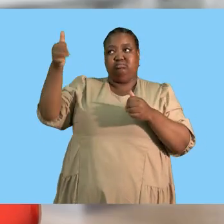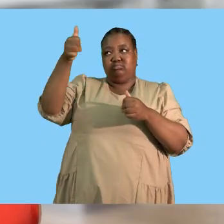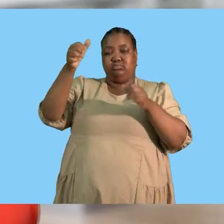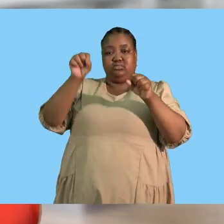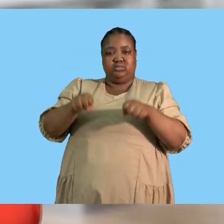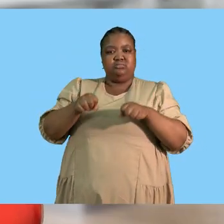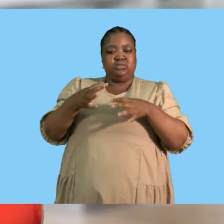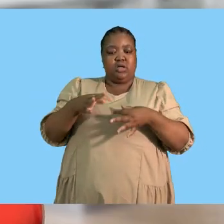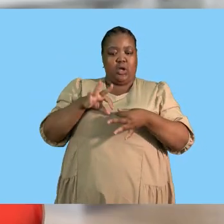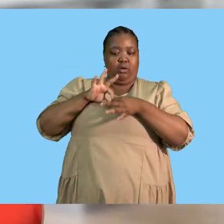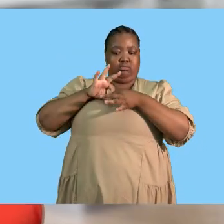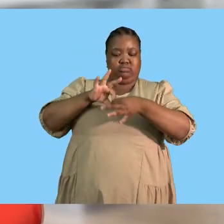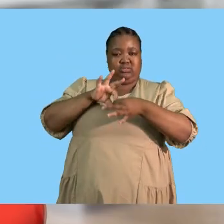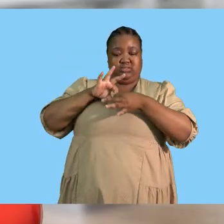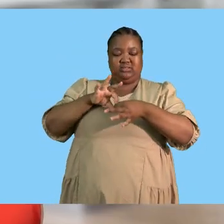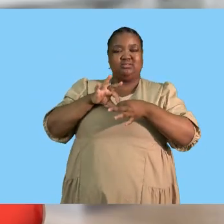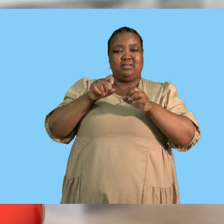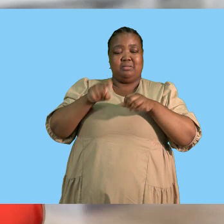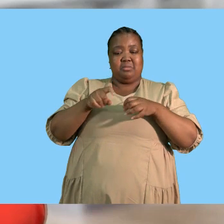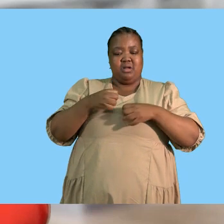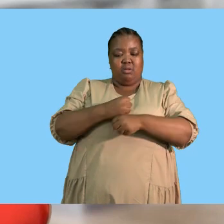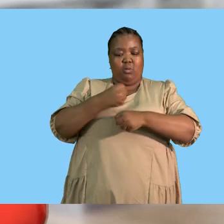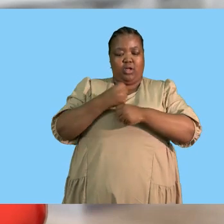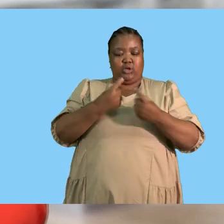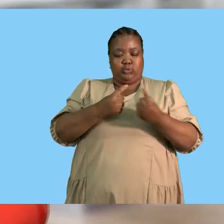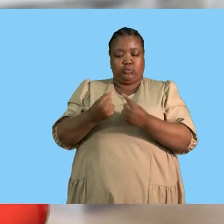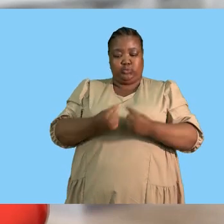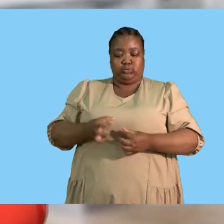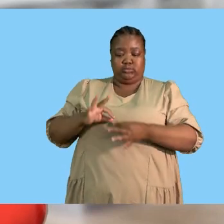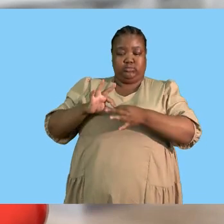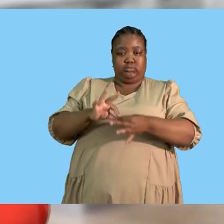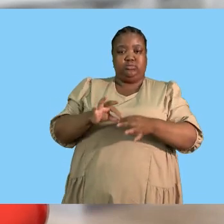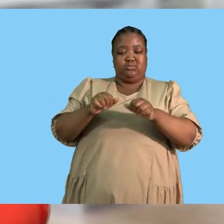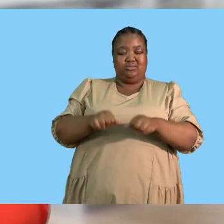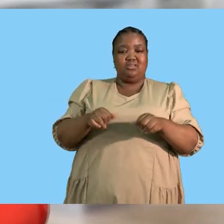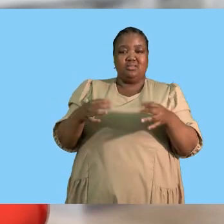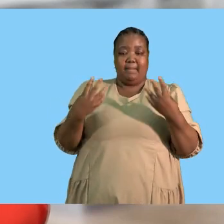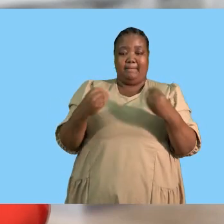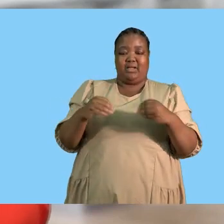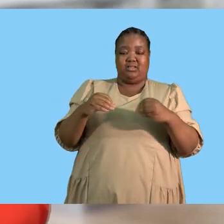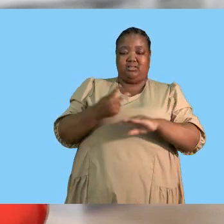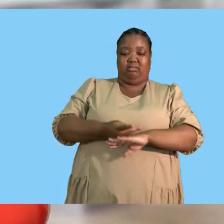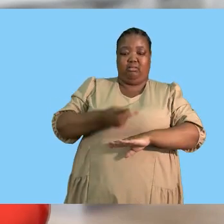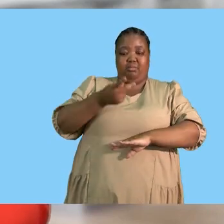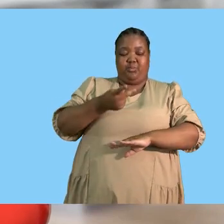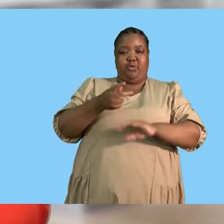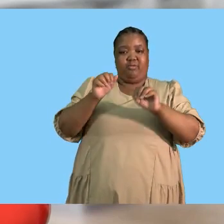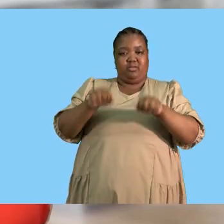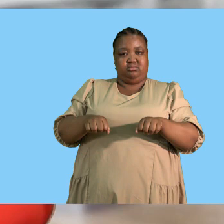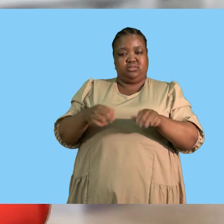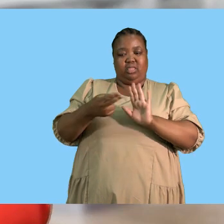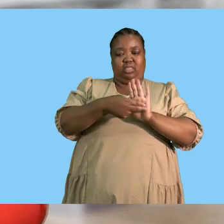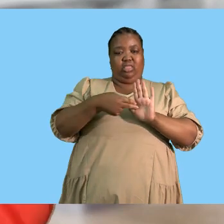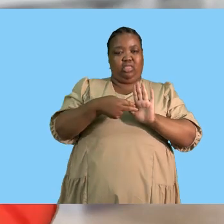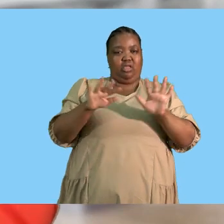employee or even an employer, you must show commitment to the work that you are doing for the sake of the business